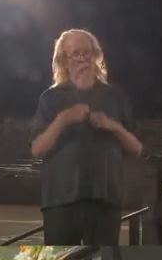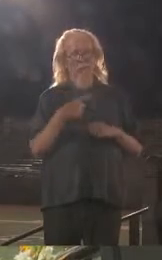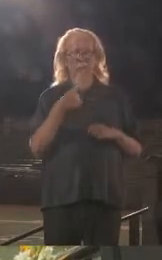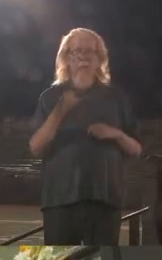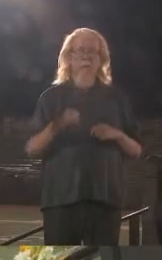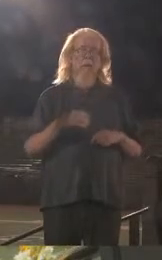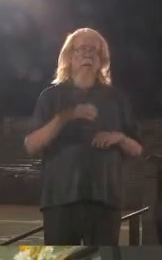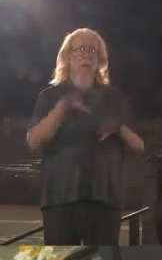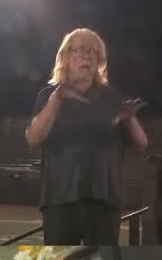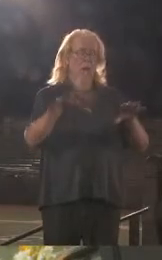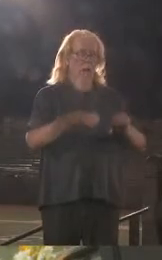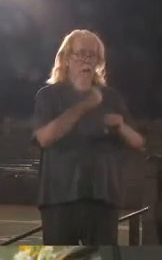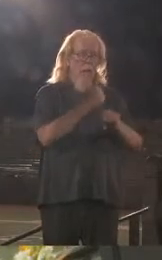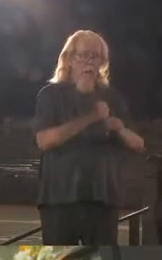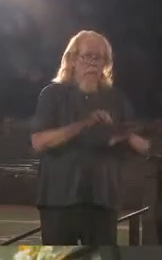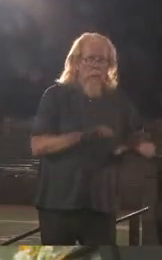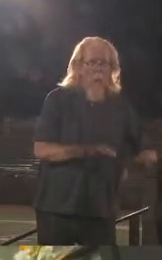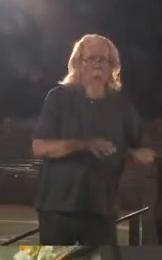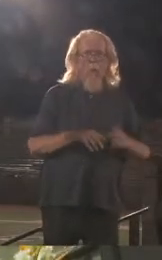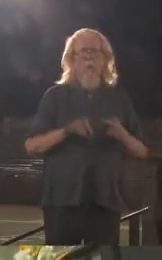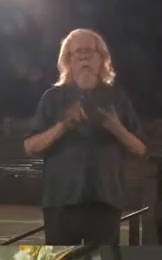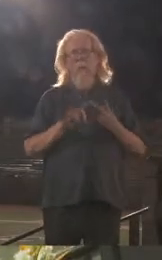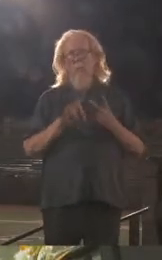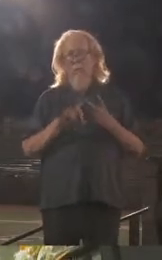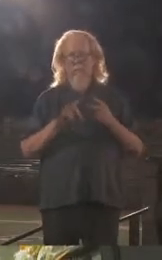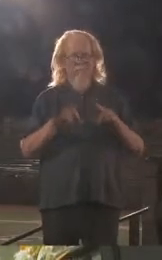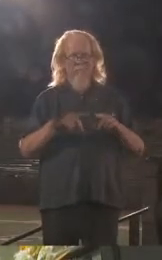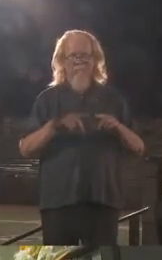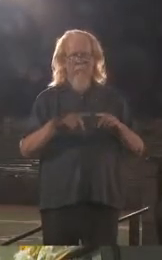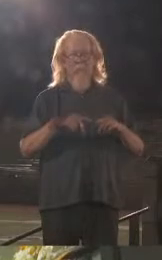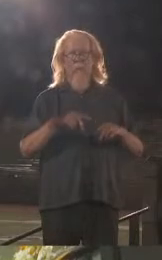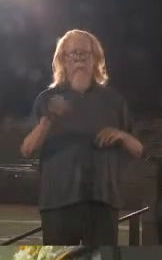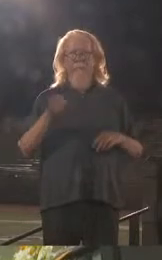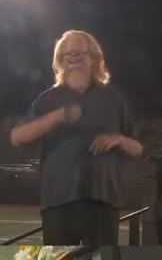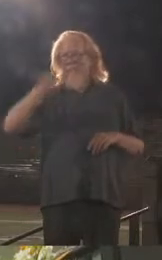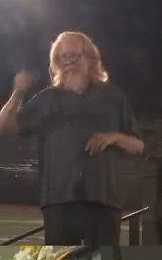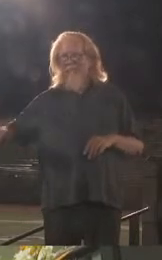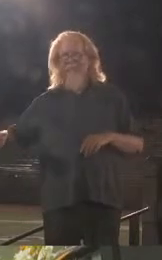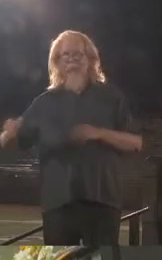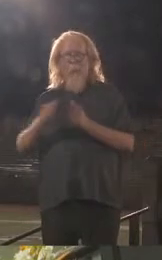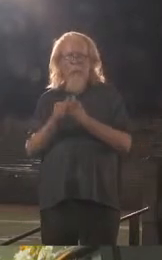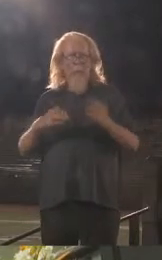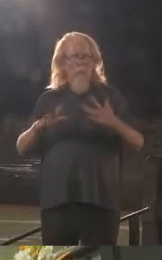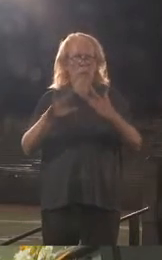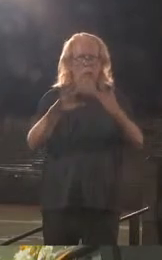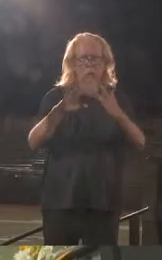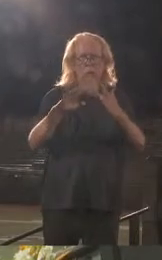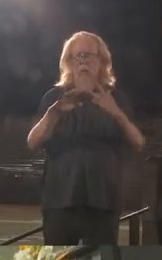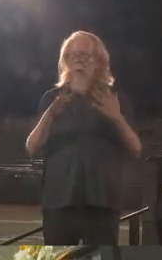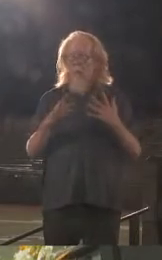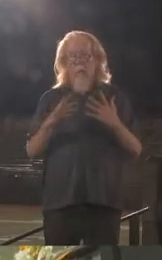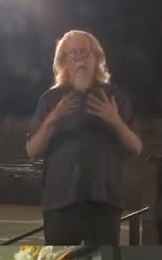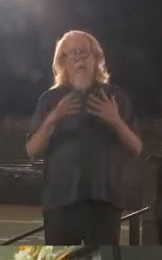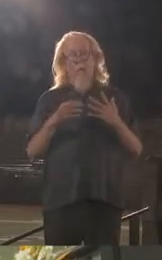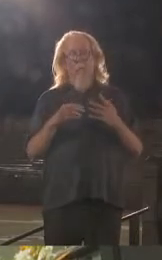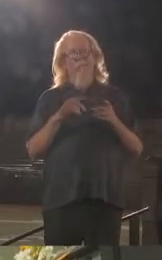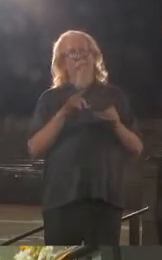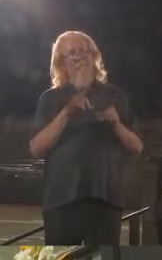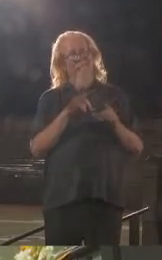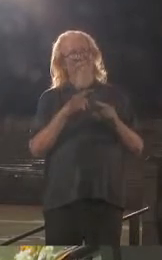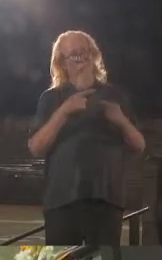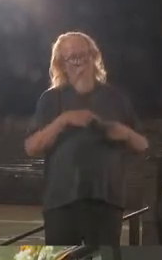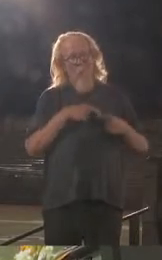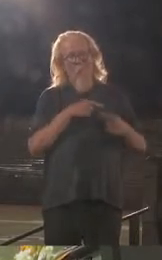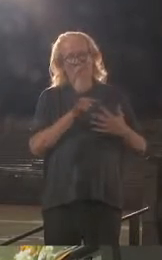quarantining for nearly a year and a half, and the growing pains of high school in general. But without forgetting these struggles, we should also remember the good moments.